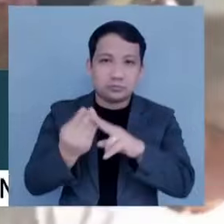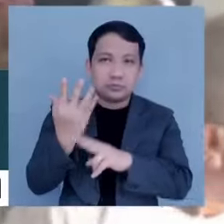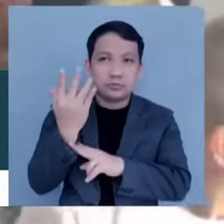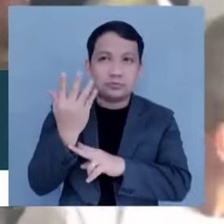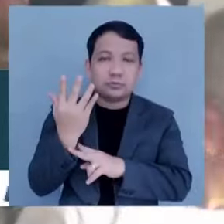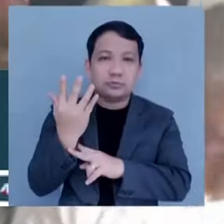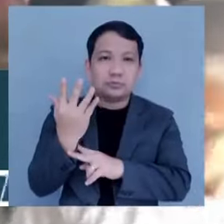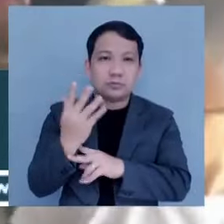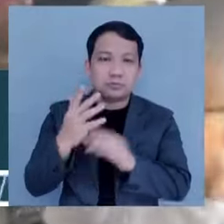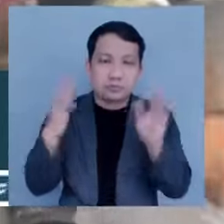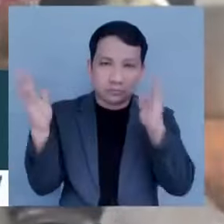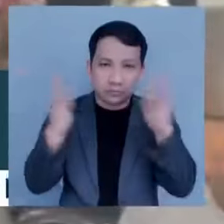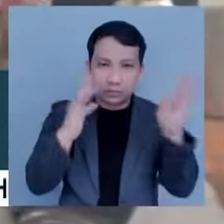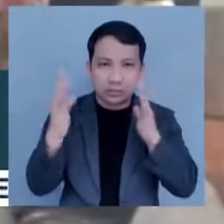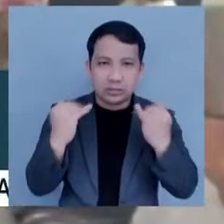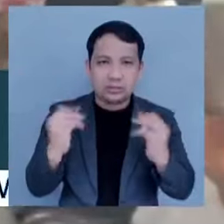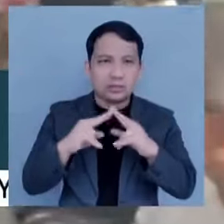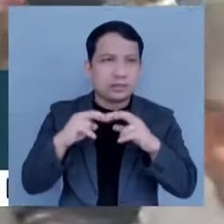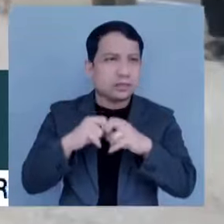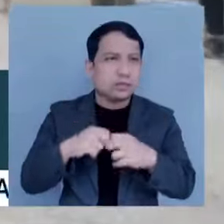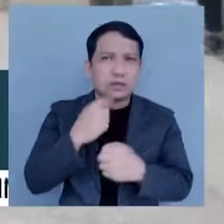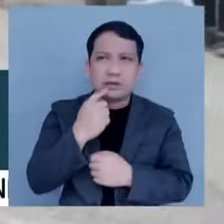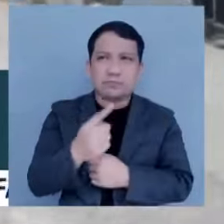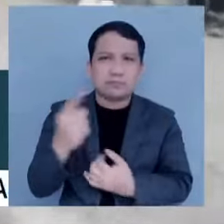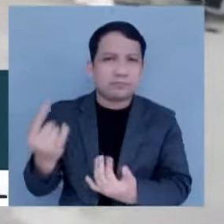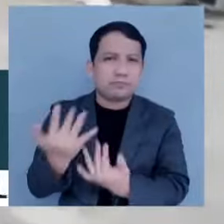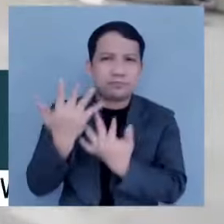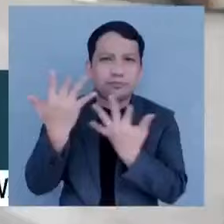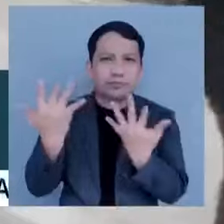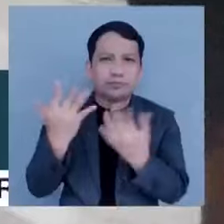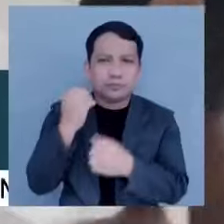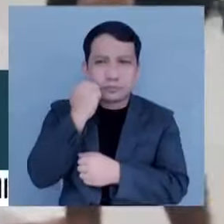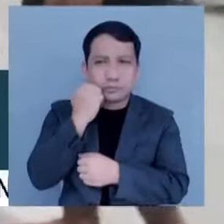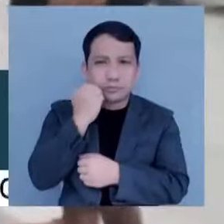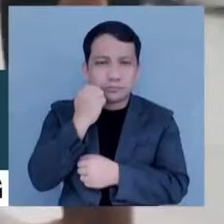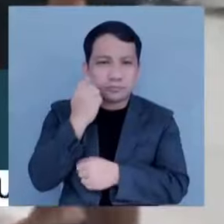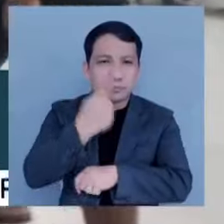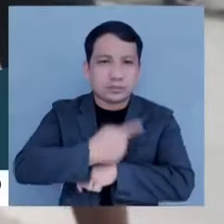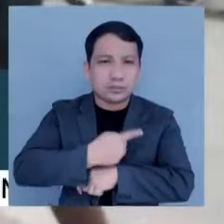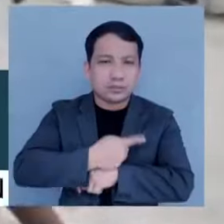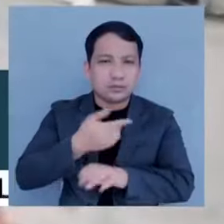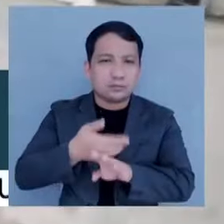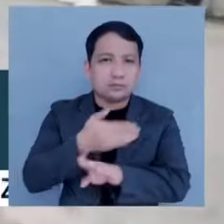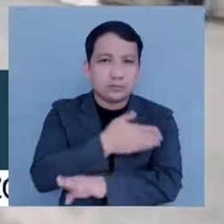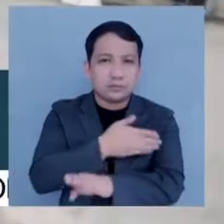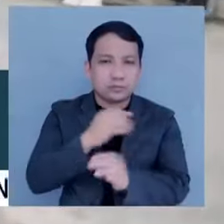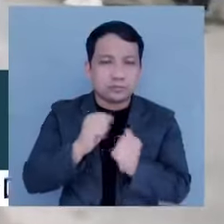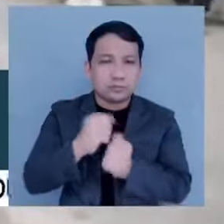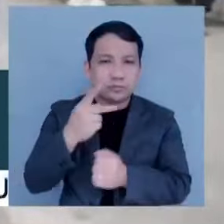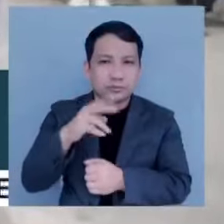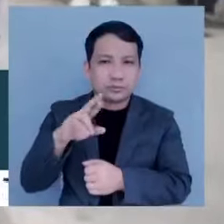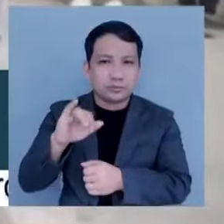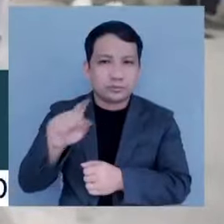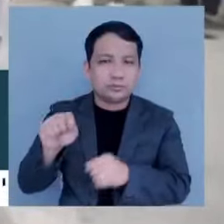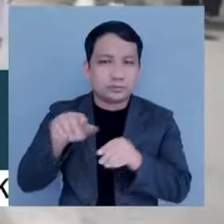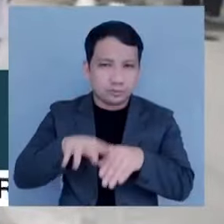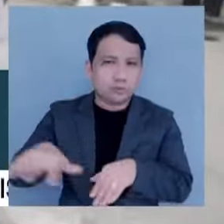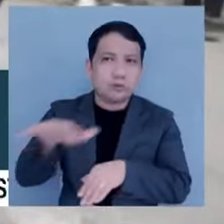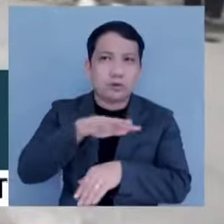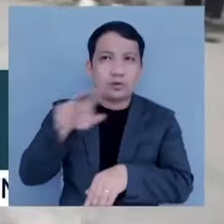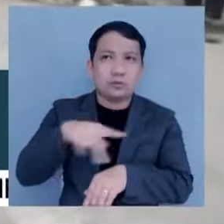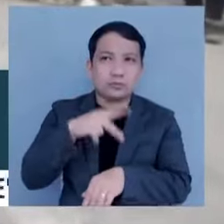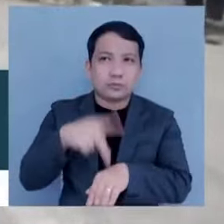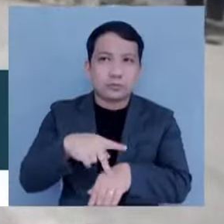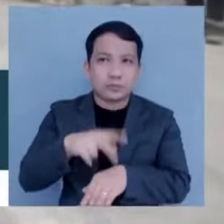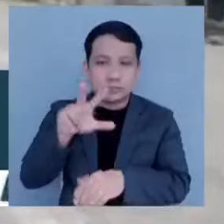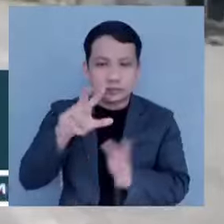man-made disasters, or even fire incidents that happen every day. Mm-hmm. So before Christine struck, nationwide, we had around 2 million family